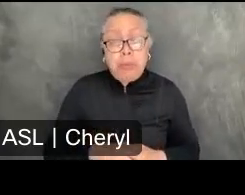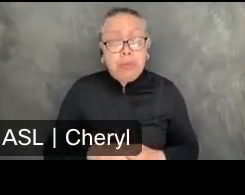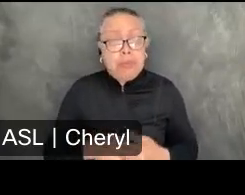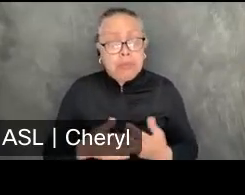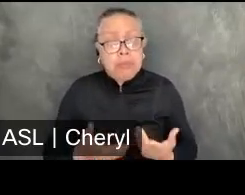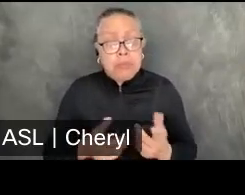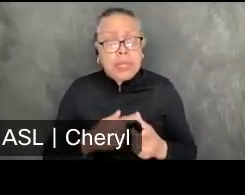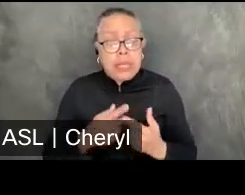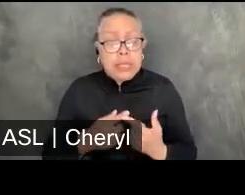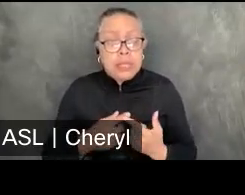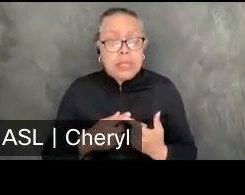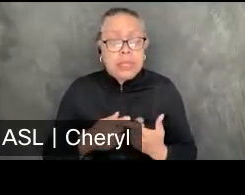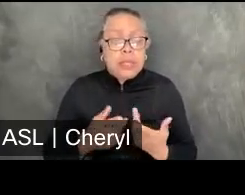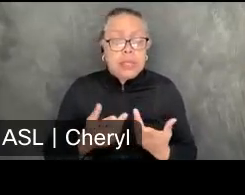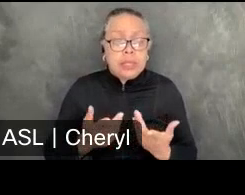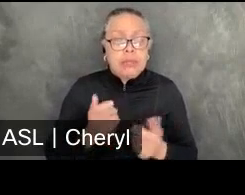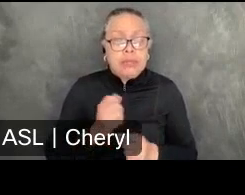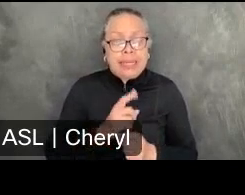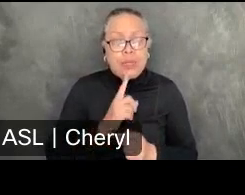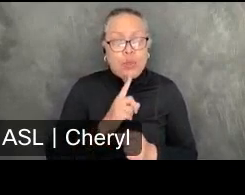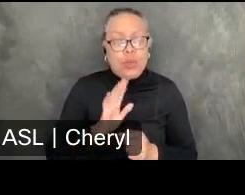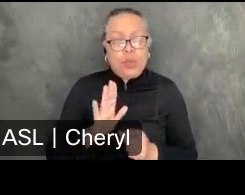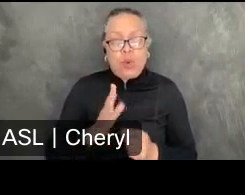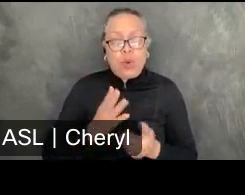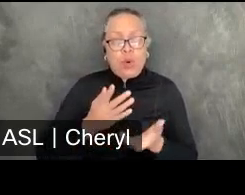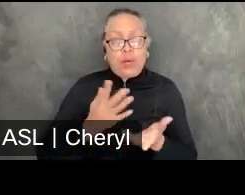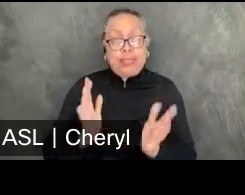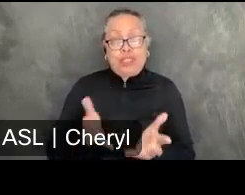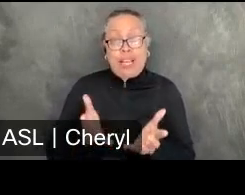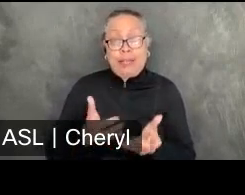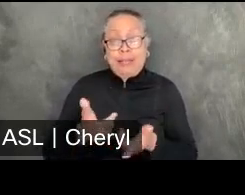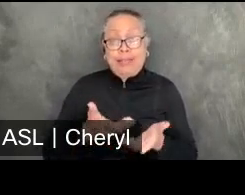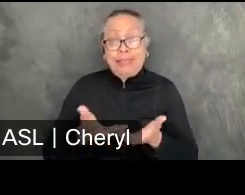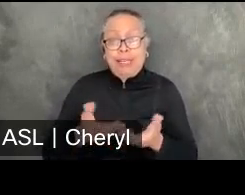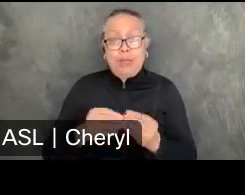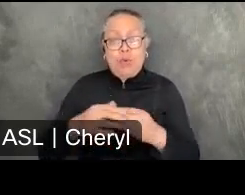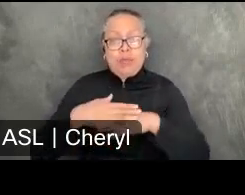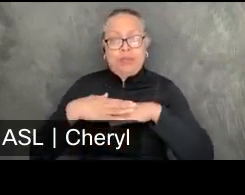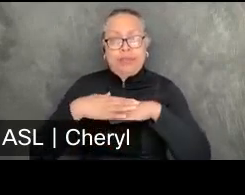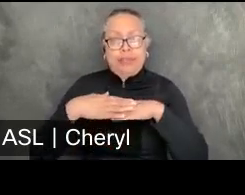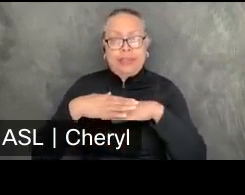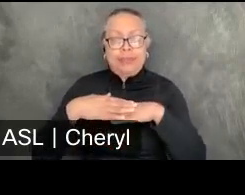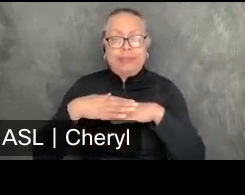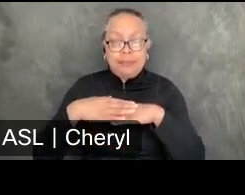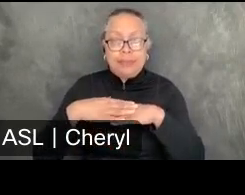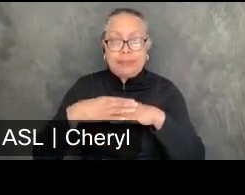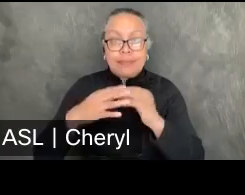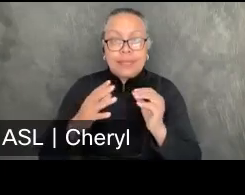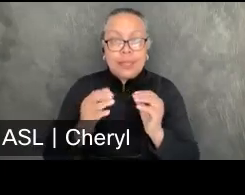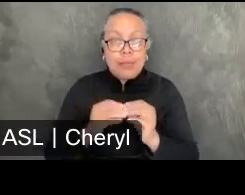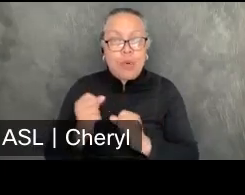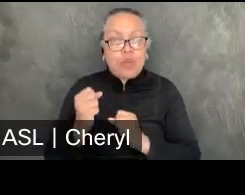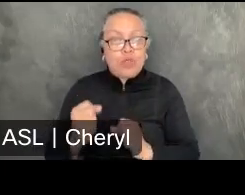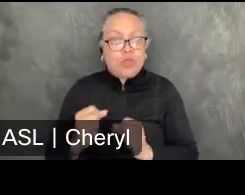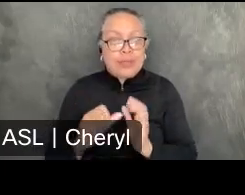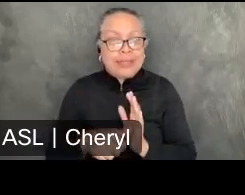to make sure to keep our conversation much more surface level, much more strengths